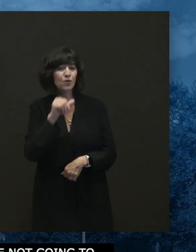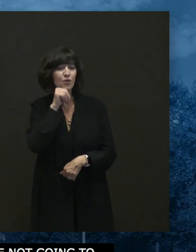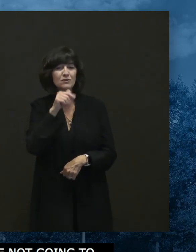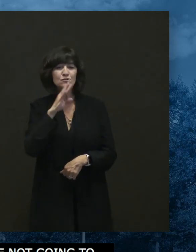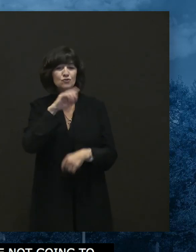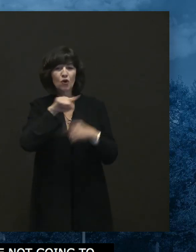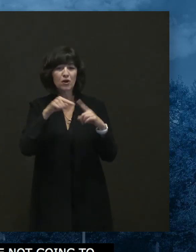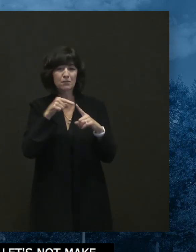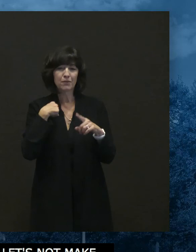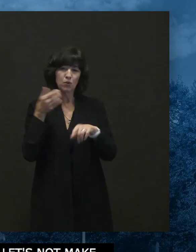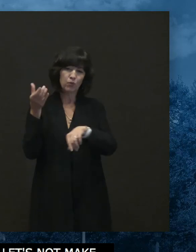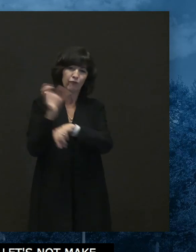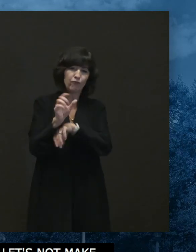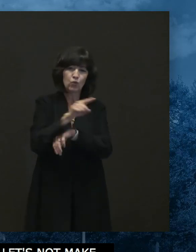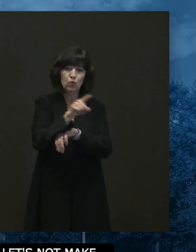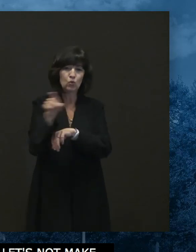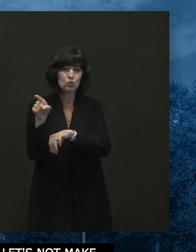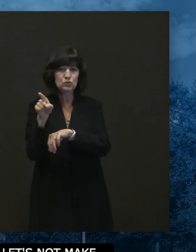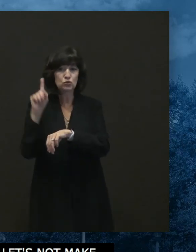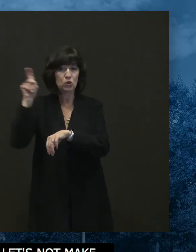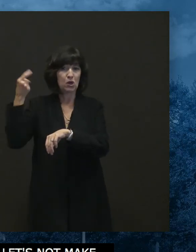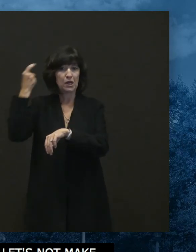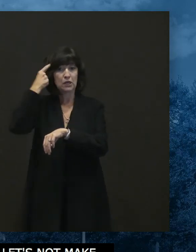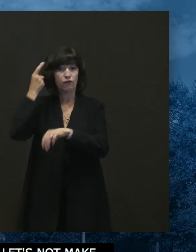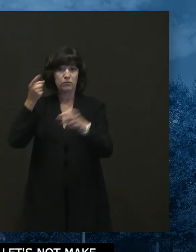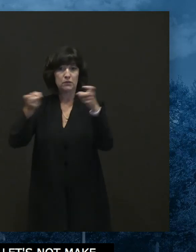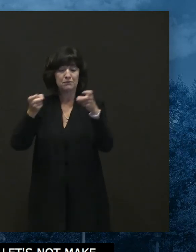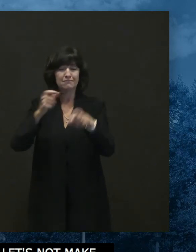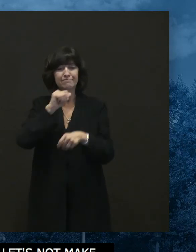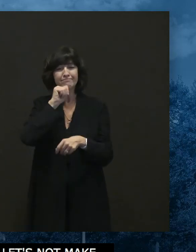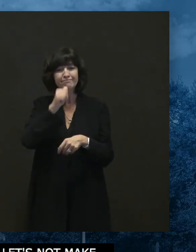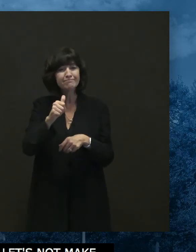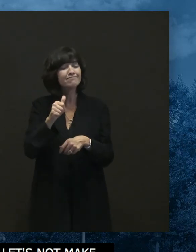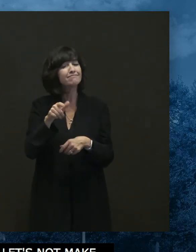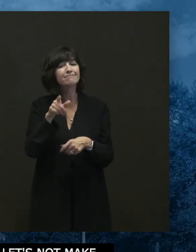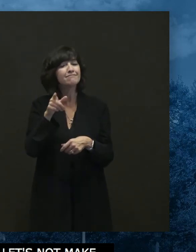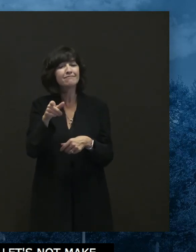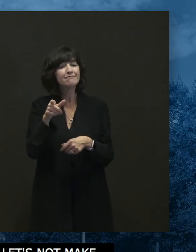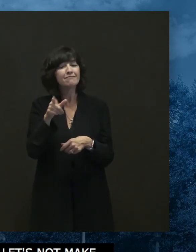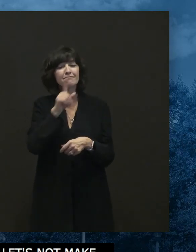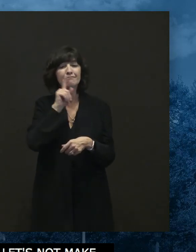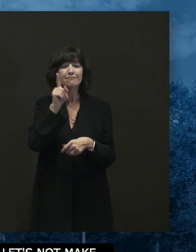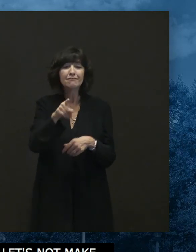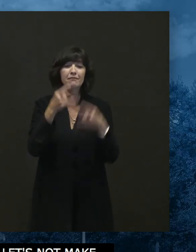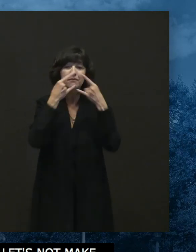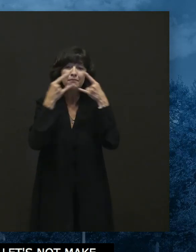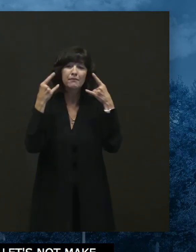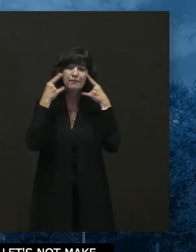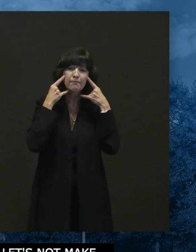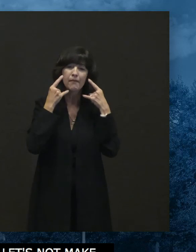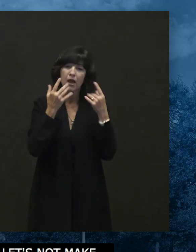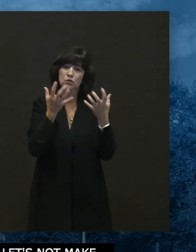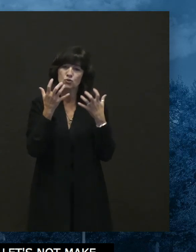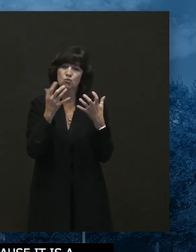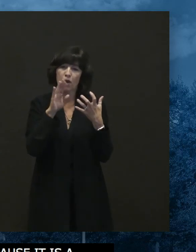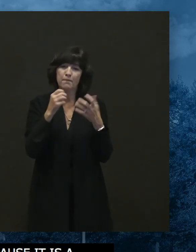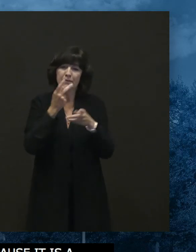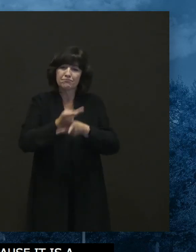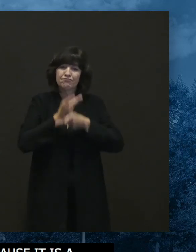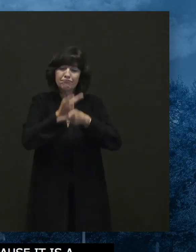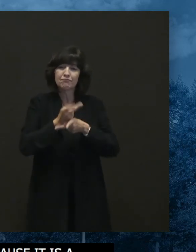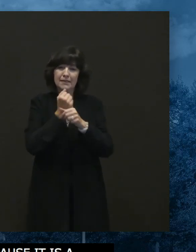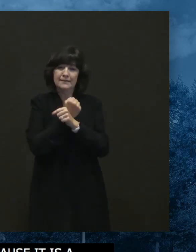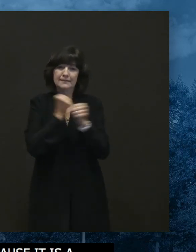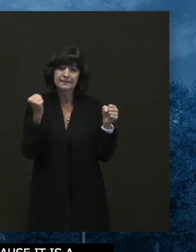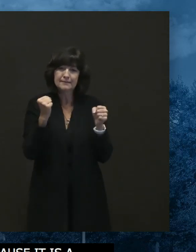want your children back in school, and we all do, let's wear a mask. So I don't want to go in that direction, and we'll